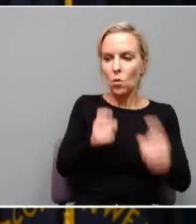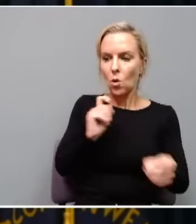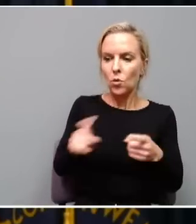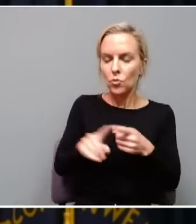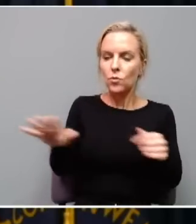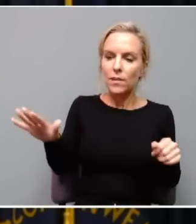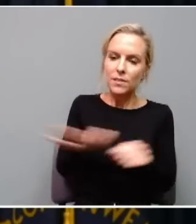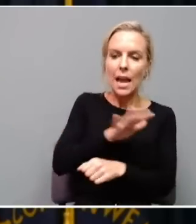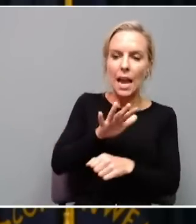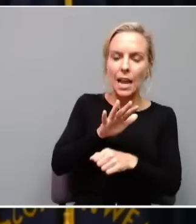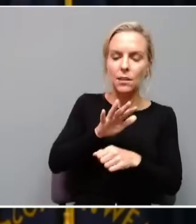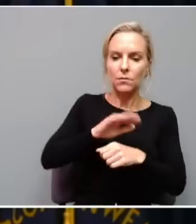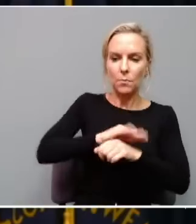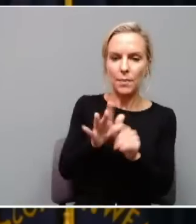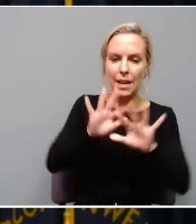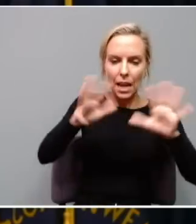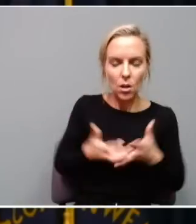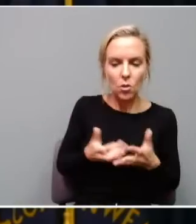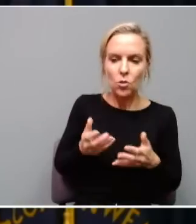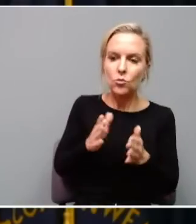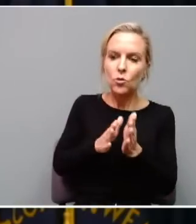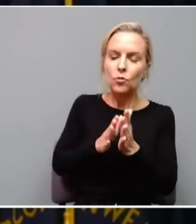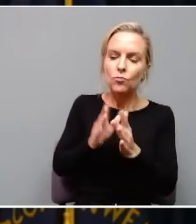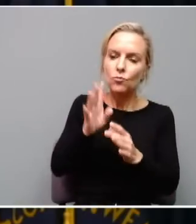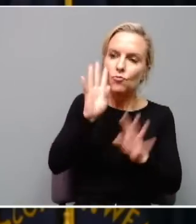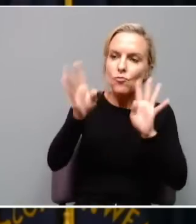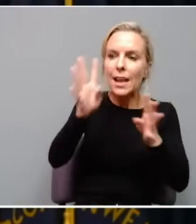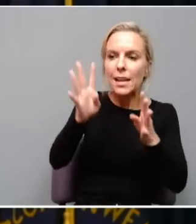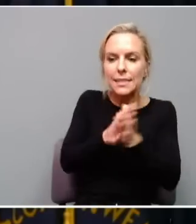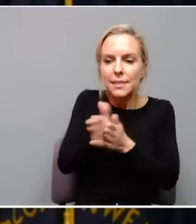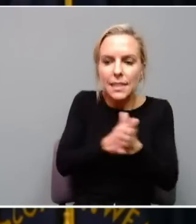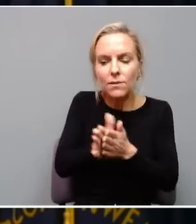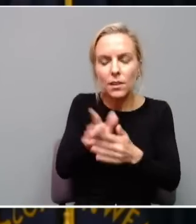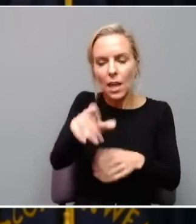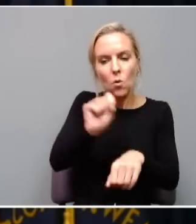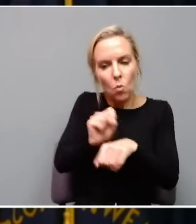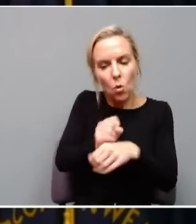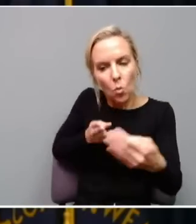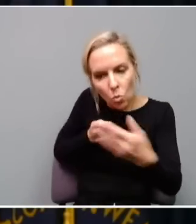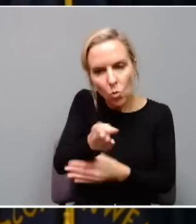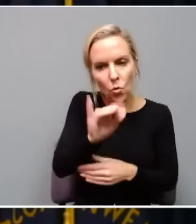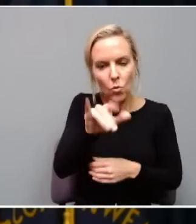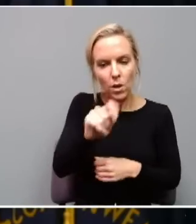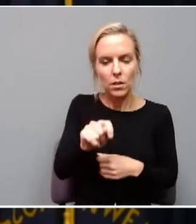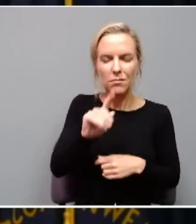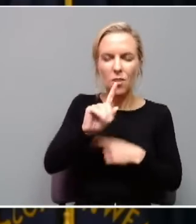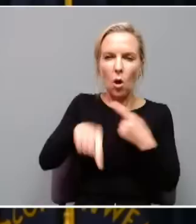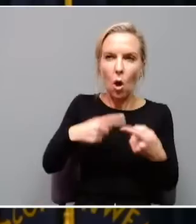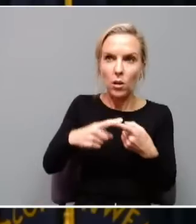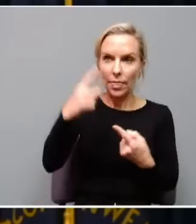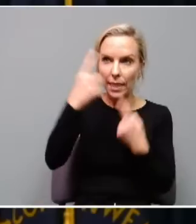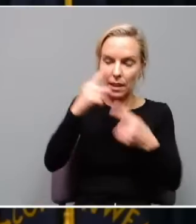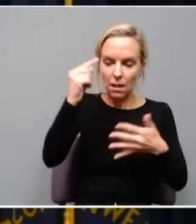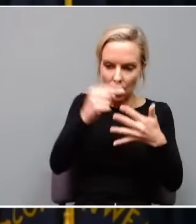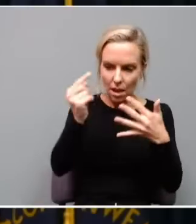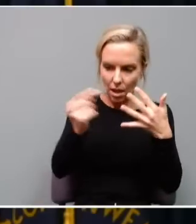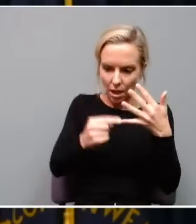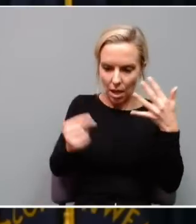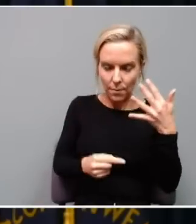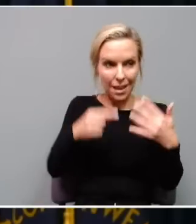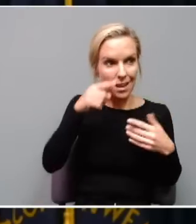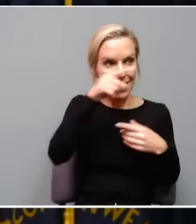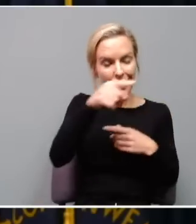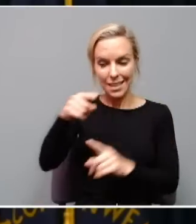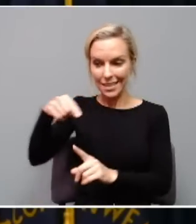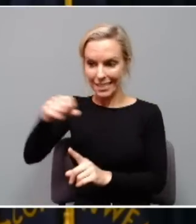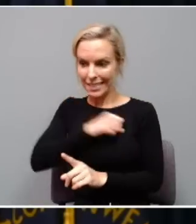create an incentive to make sure that we get all the way through it. All those things are things to think about. But again, if the Senate hadn't talked to the House